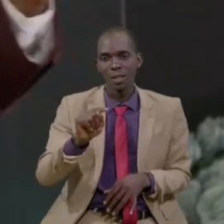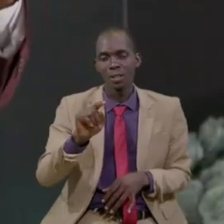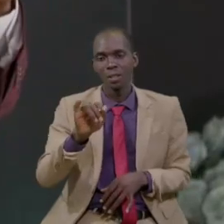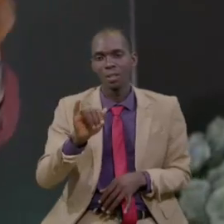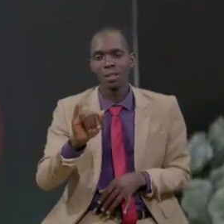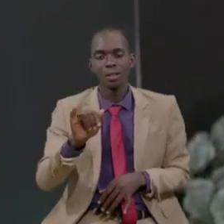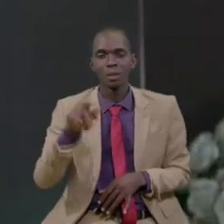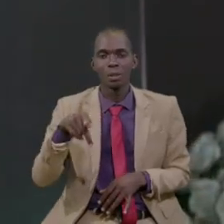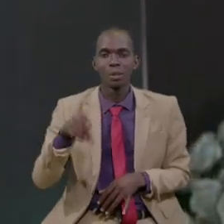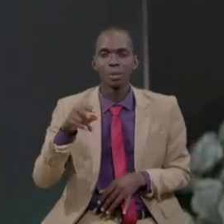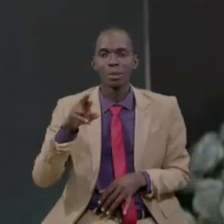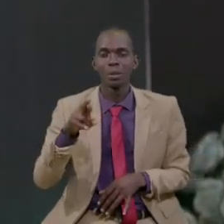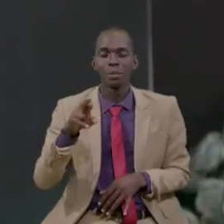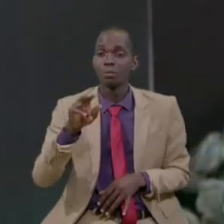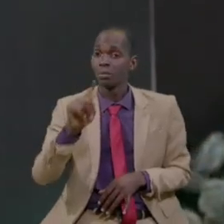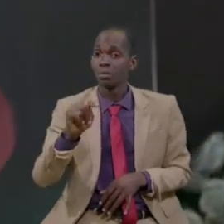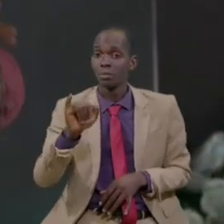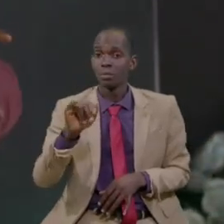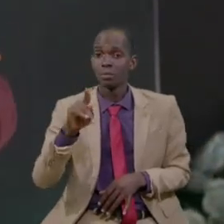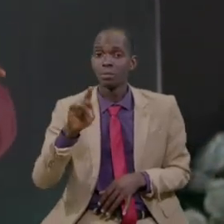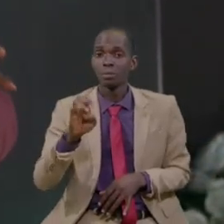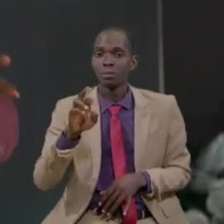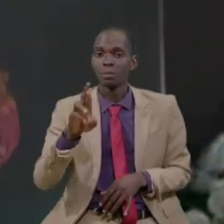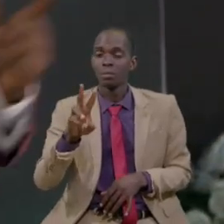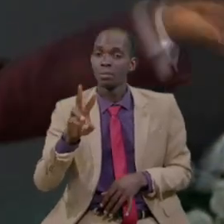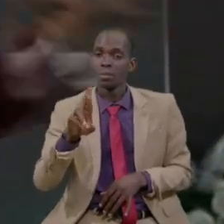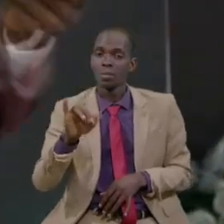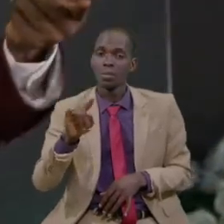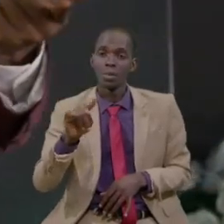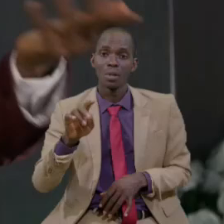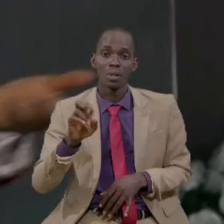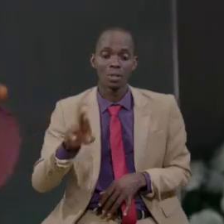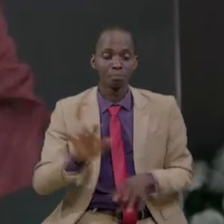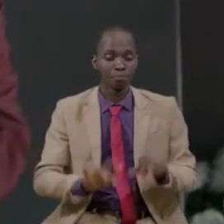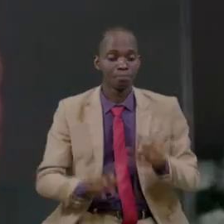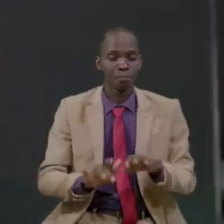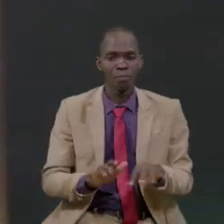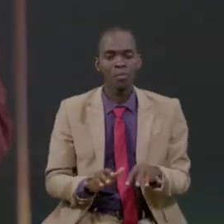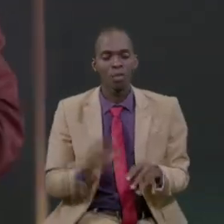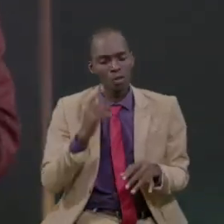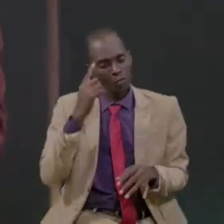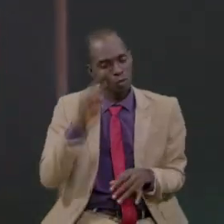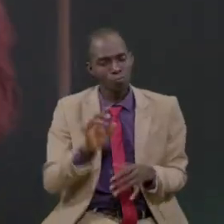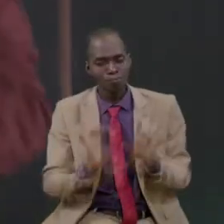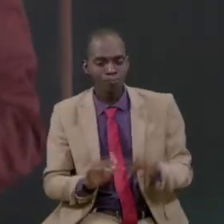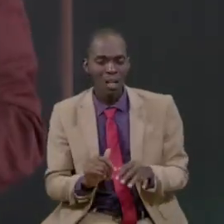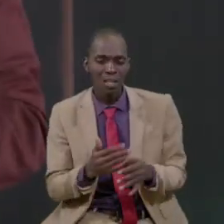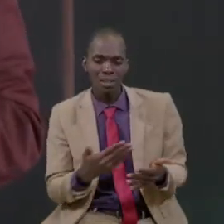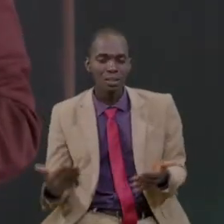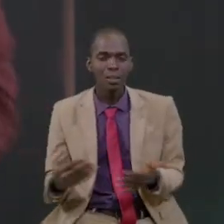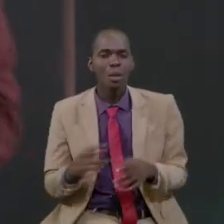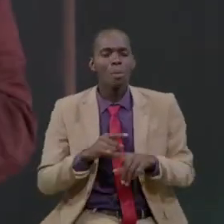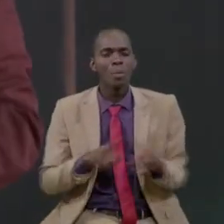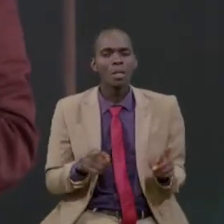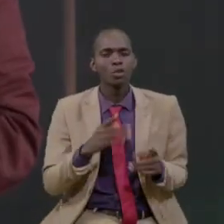brought this IBM machine. Not only that, he sent his secretary to, you know, operate it for